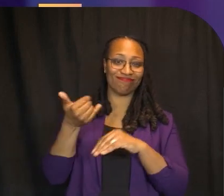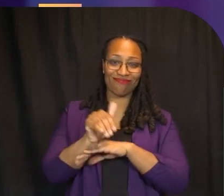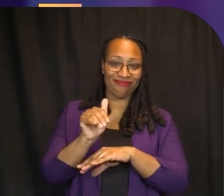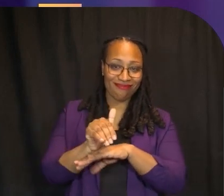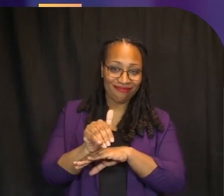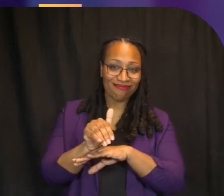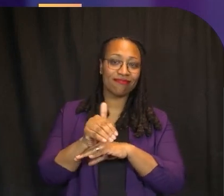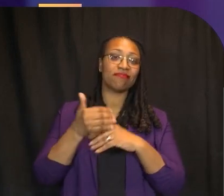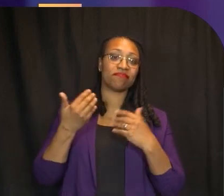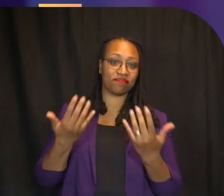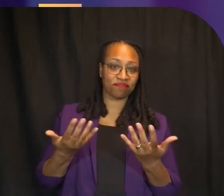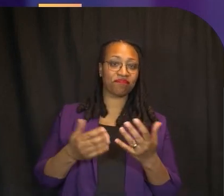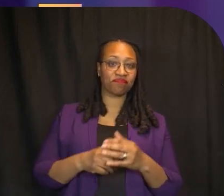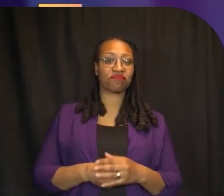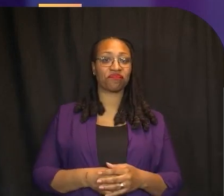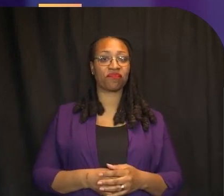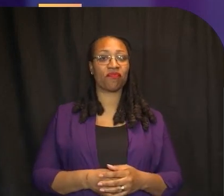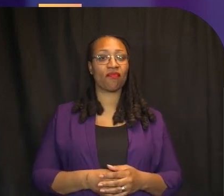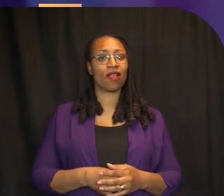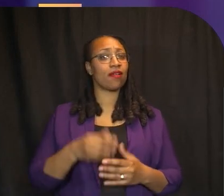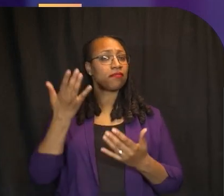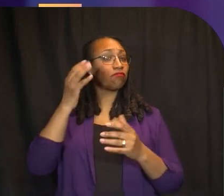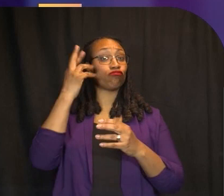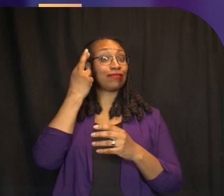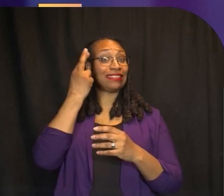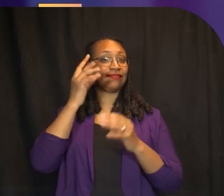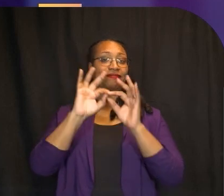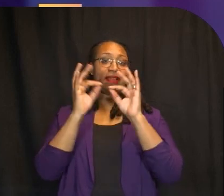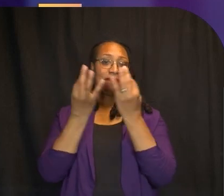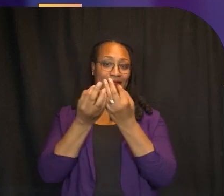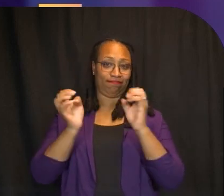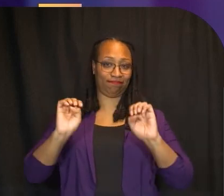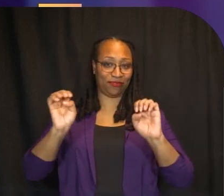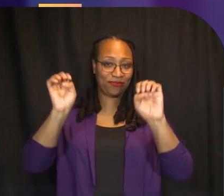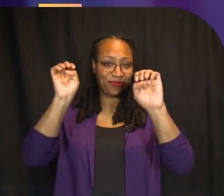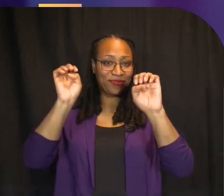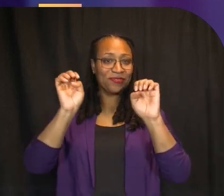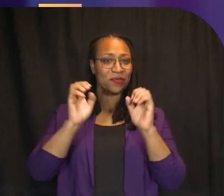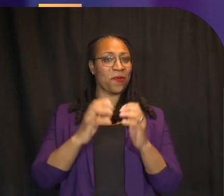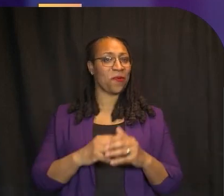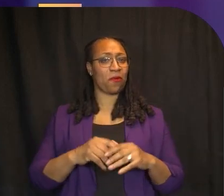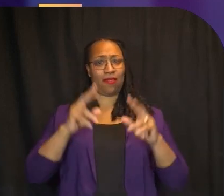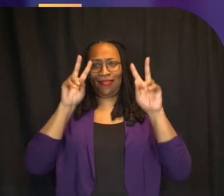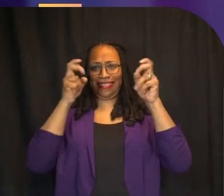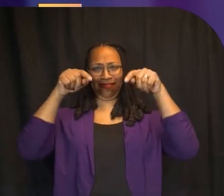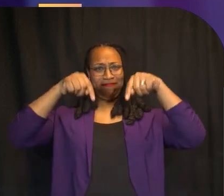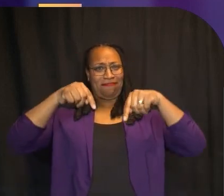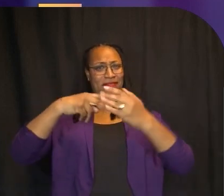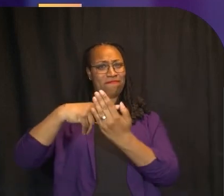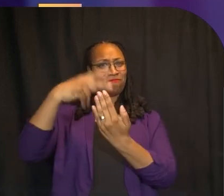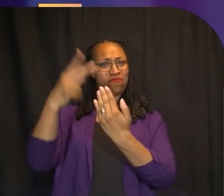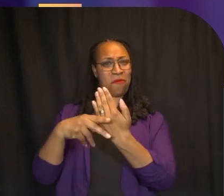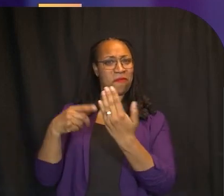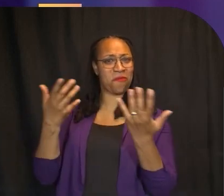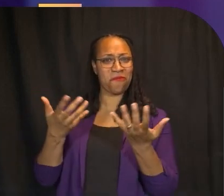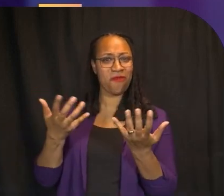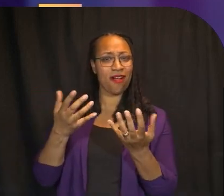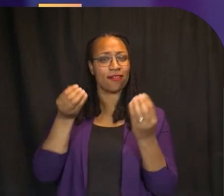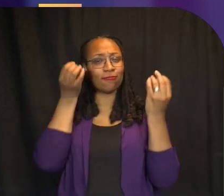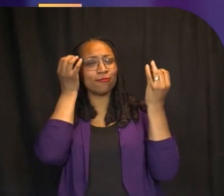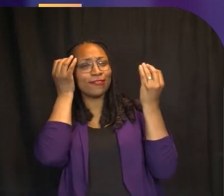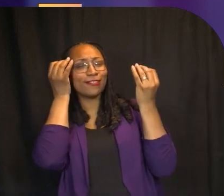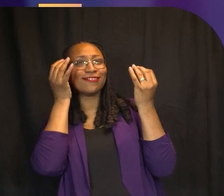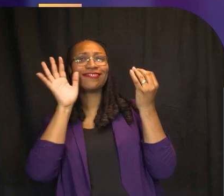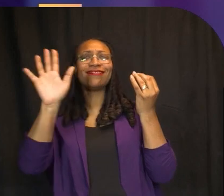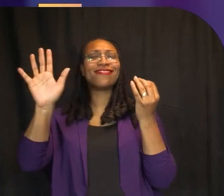direct reflection of Maria's spirit of advocacy and inclusion and her deep commitment to AAPD and its work to build a more just